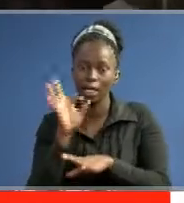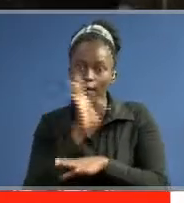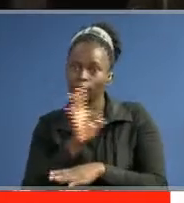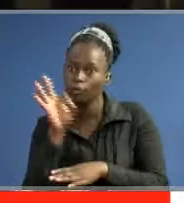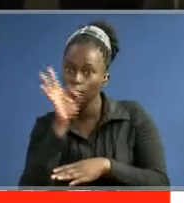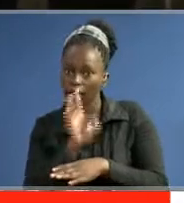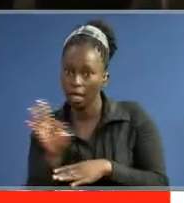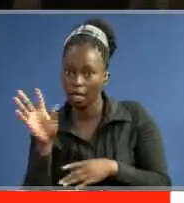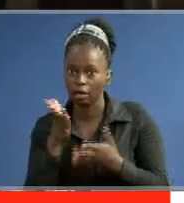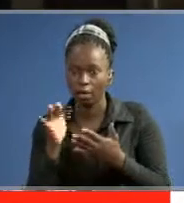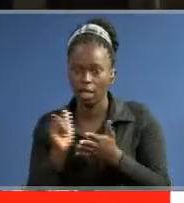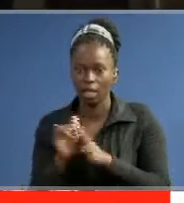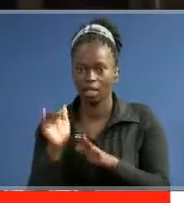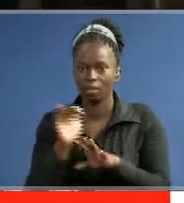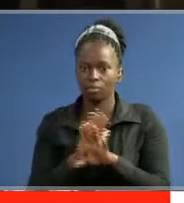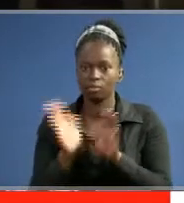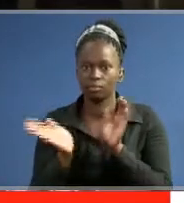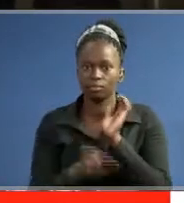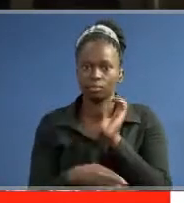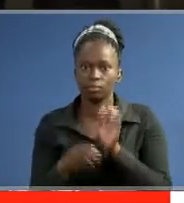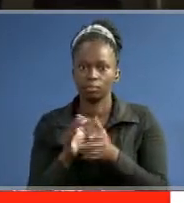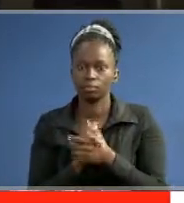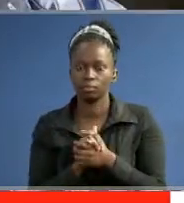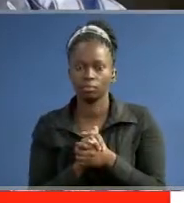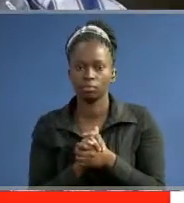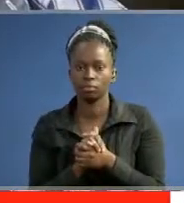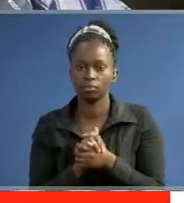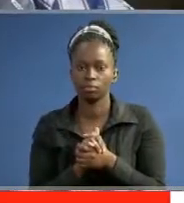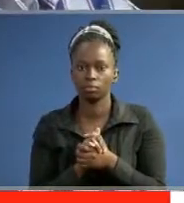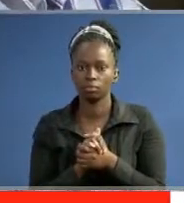place that we keep our meat. That's your right.